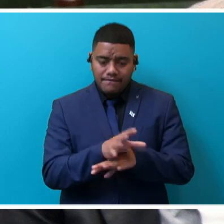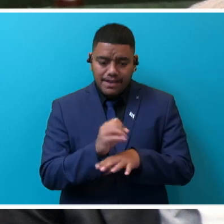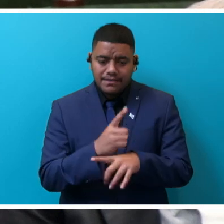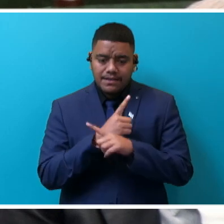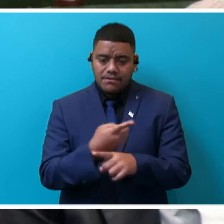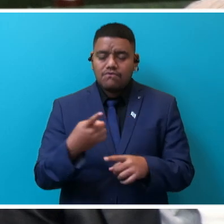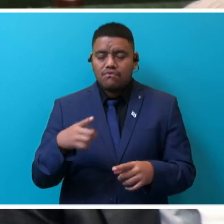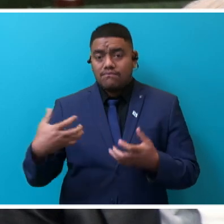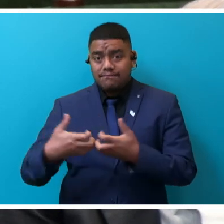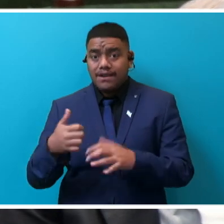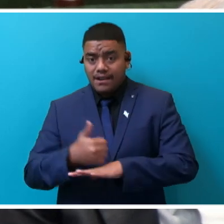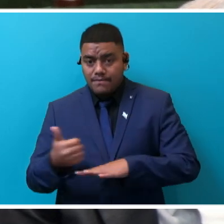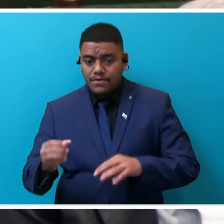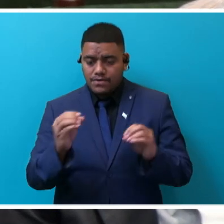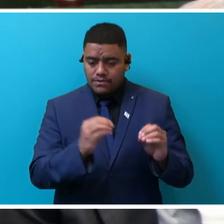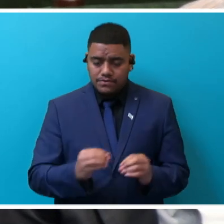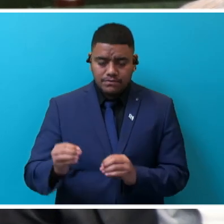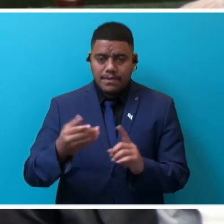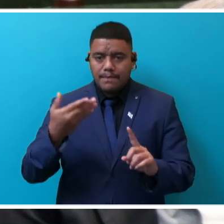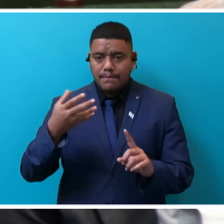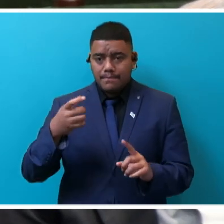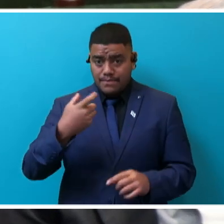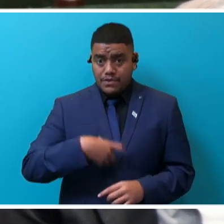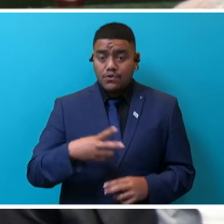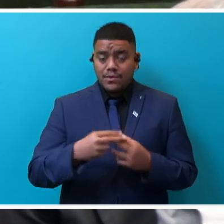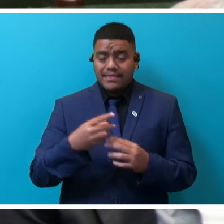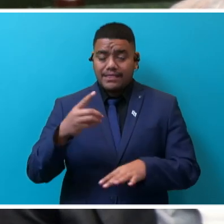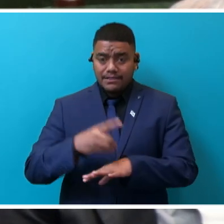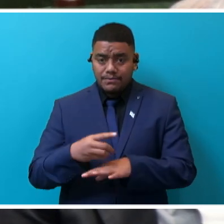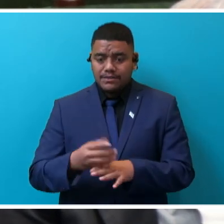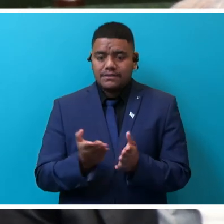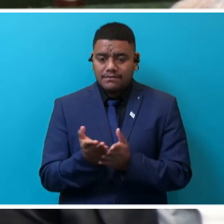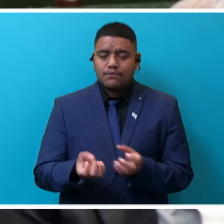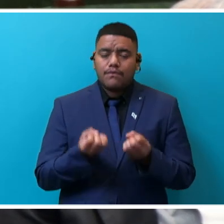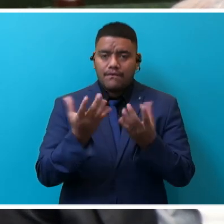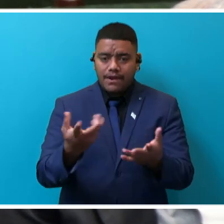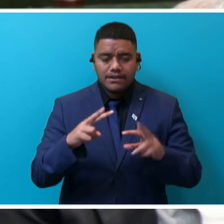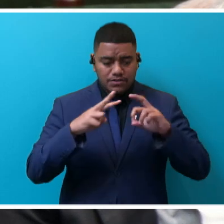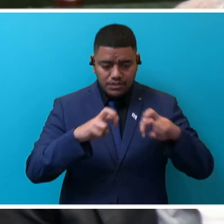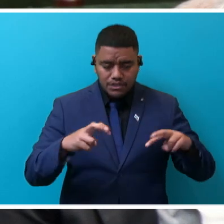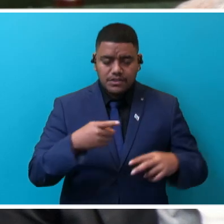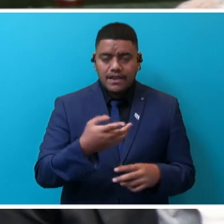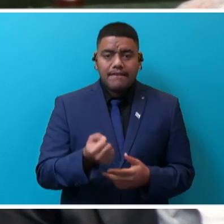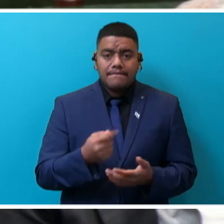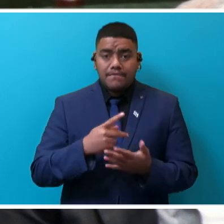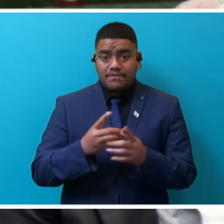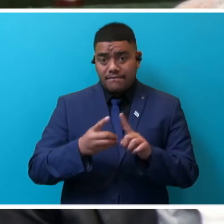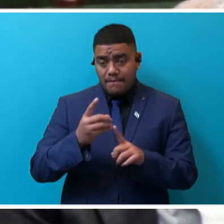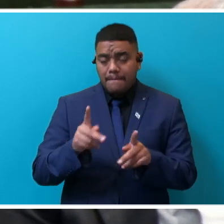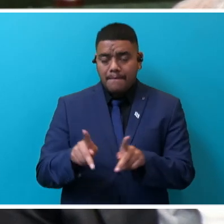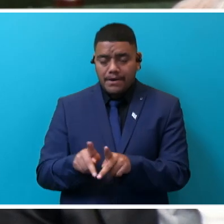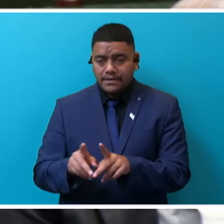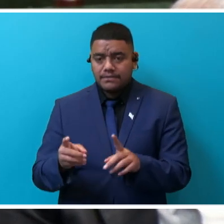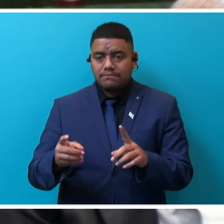government, organizations of persons with disabilities, disability service providers, research institutions, and development partners on disability